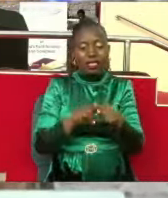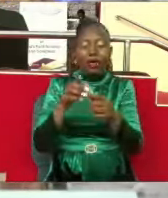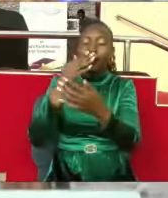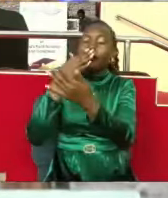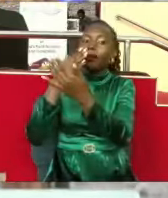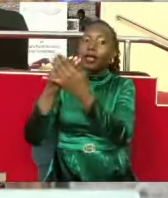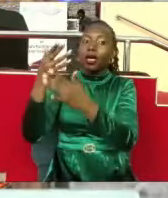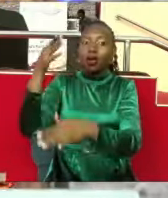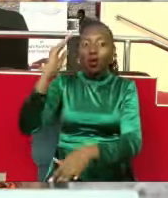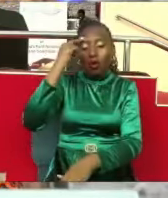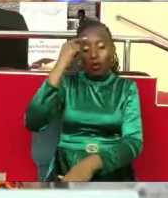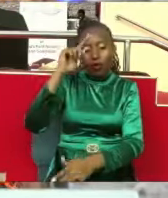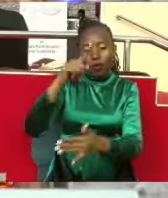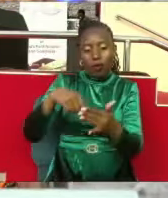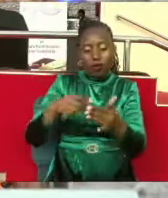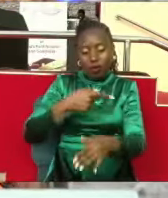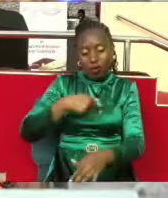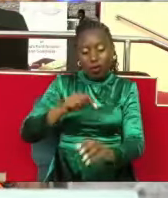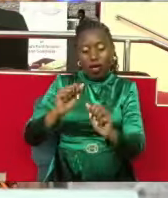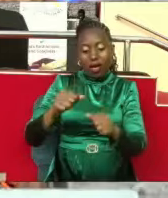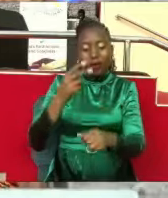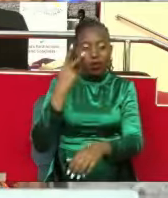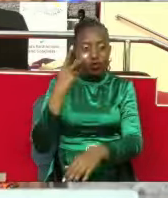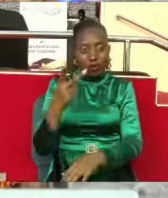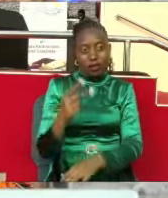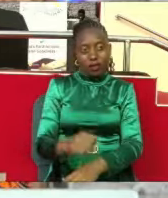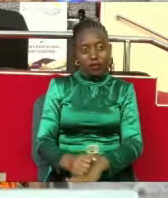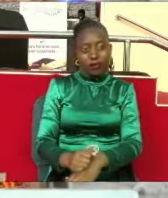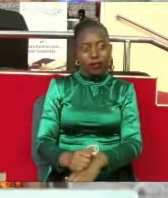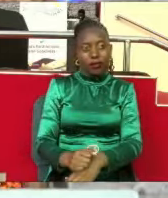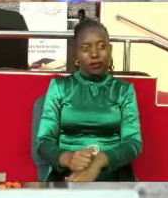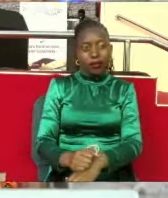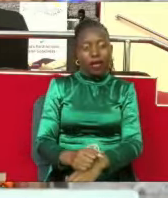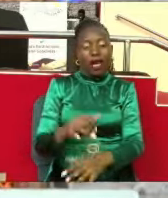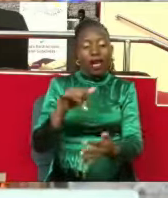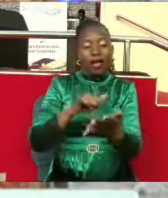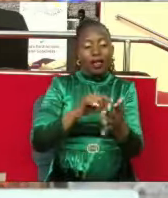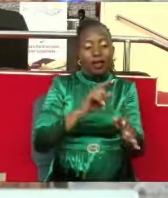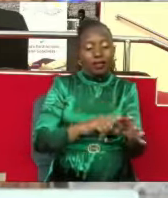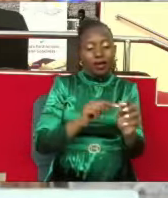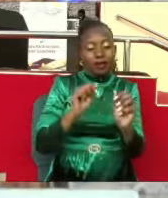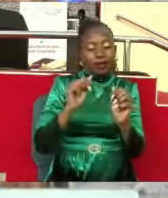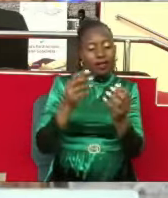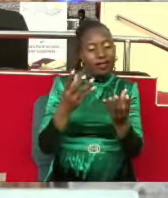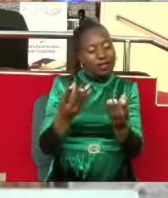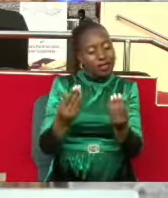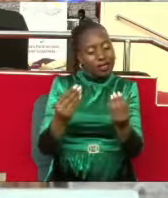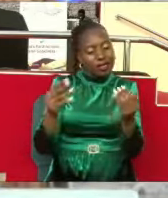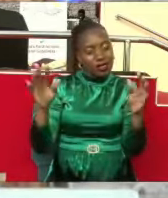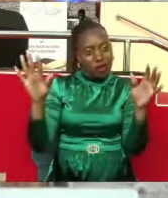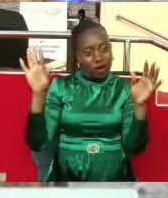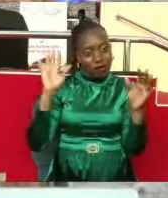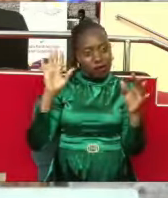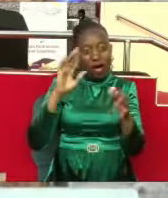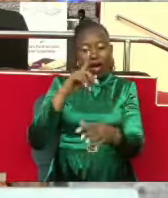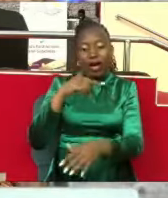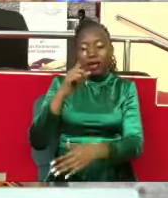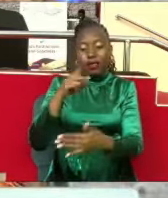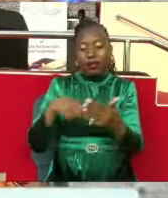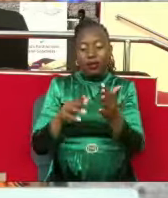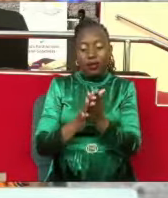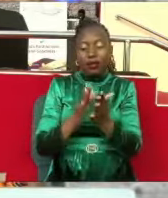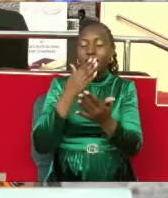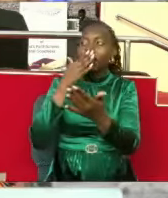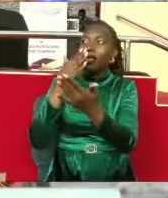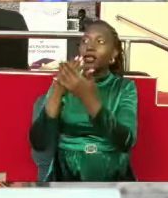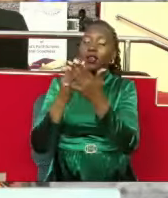our eyes. Tunashukuru Mungu kila ambacho tunaweza kiona na macho yetu. At that moment it's easy for us to lift our hands and say thank you Jesus. Wakati kama huo ni